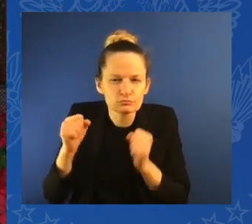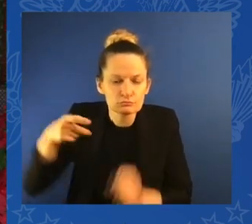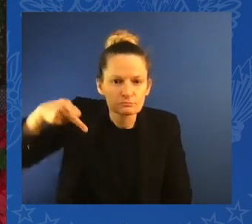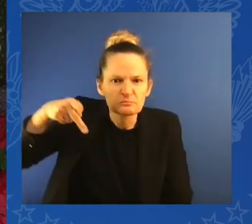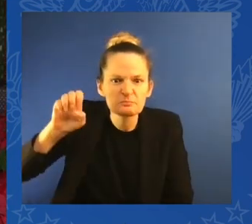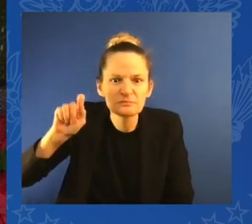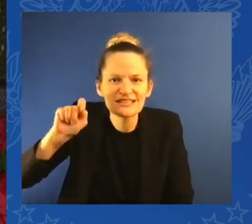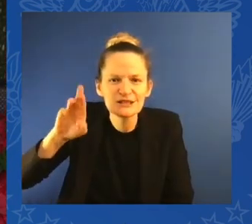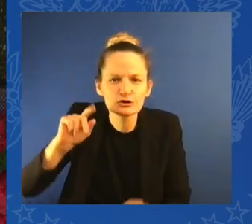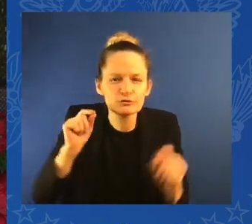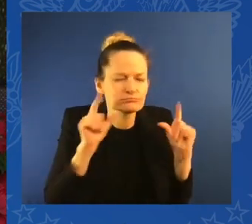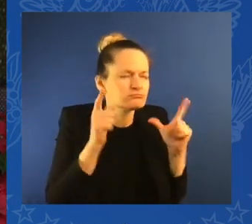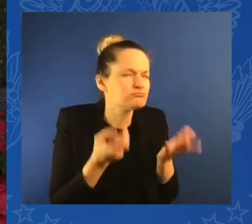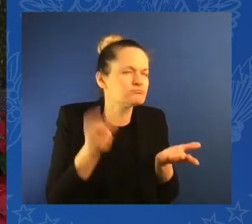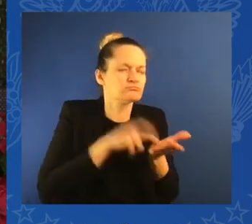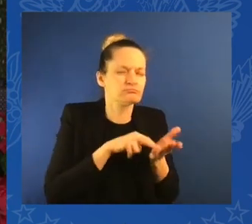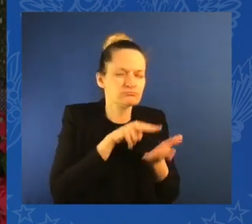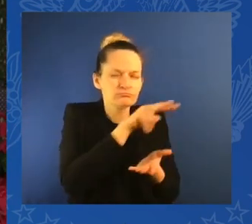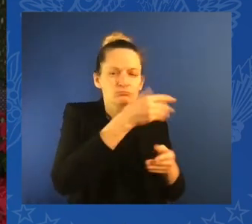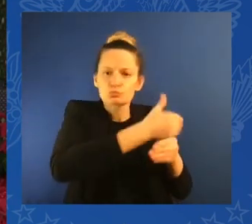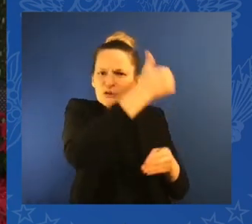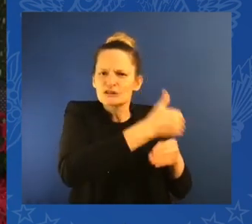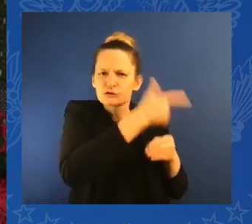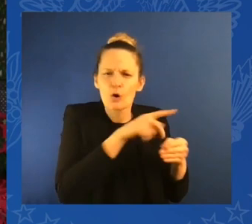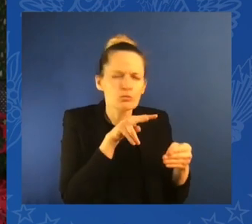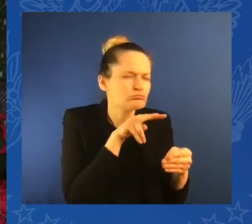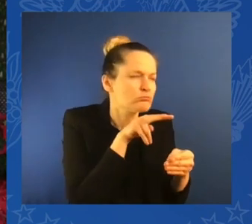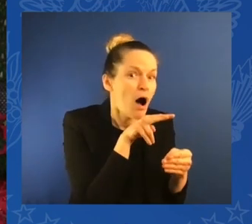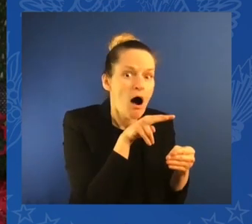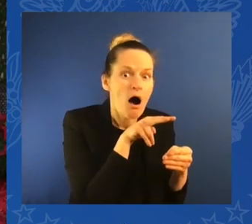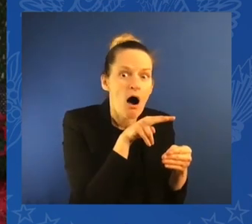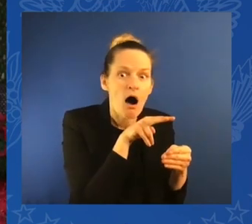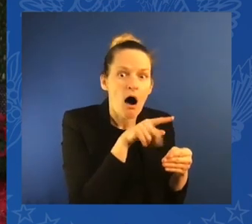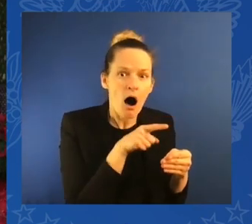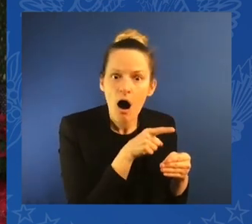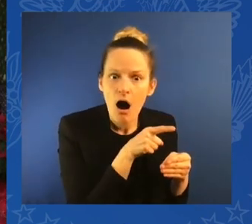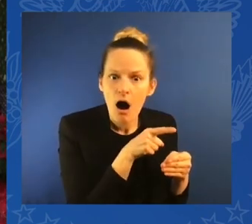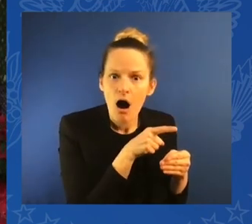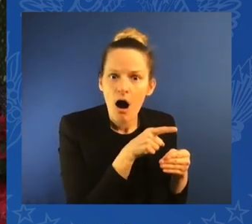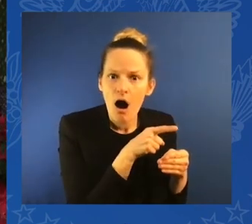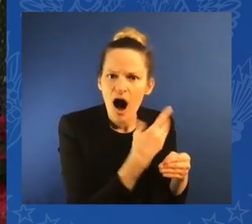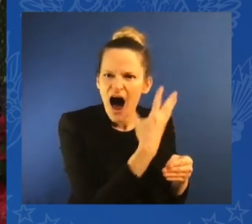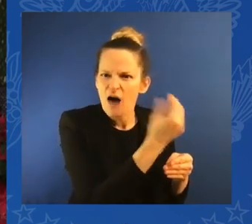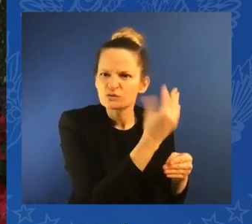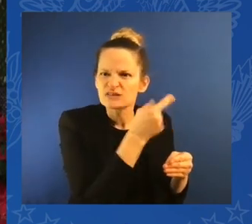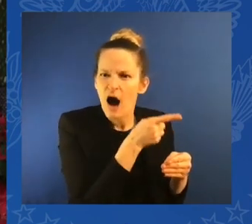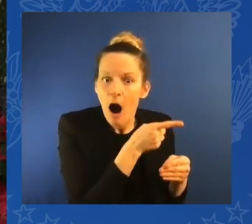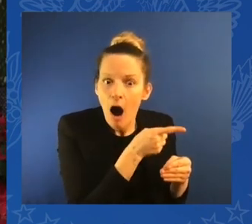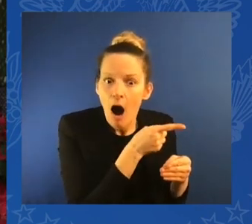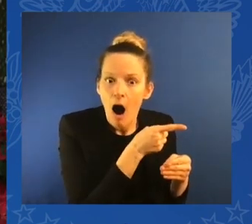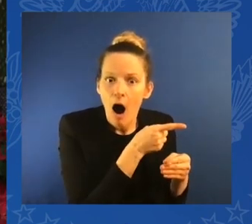night. It covered everything as far as he could see.